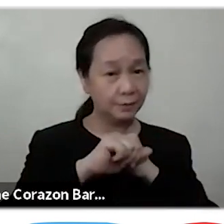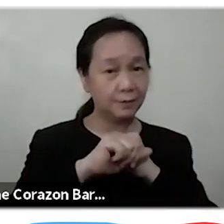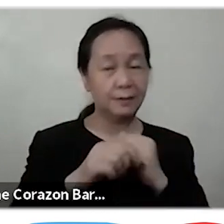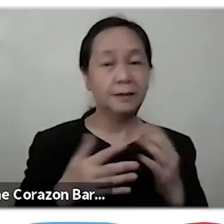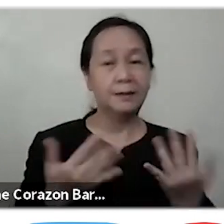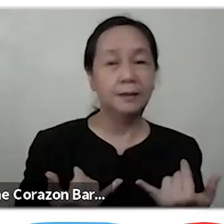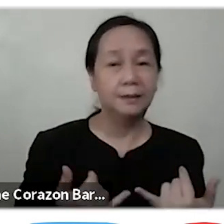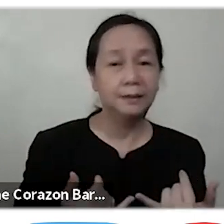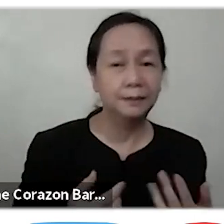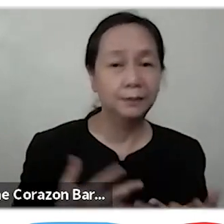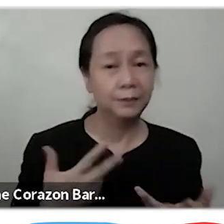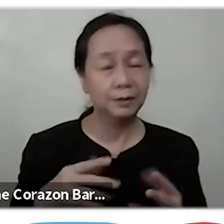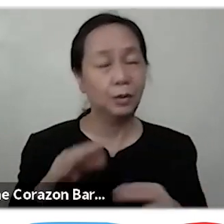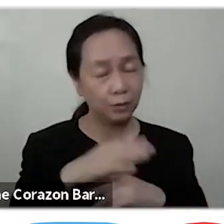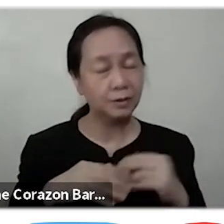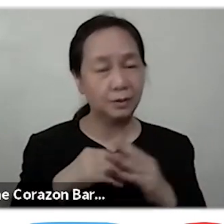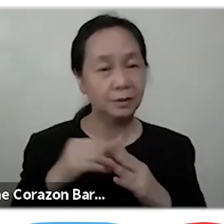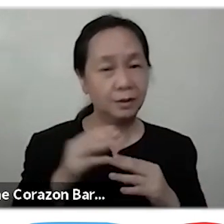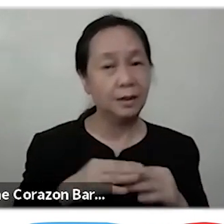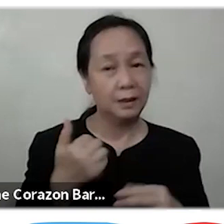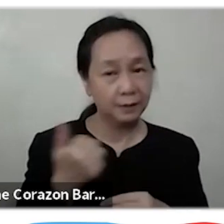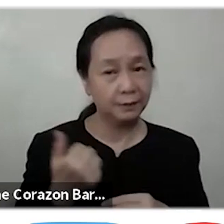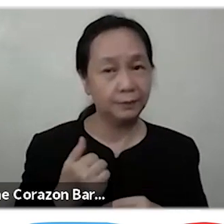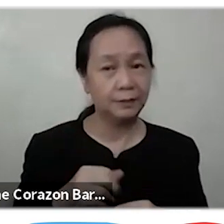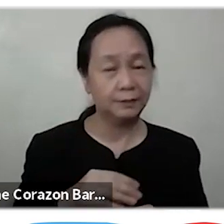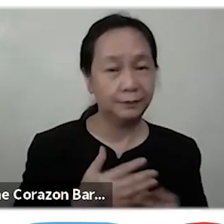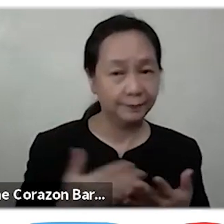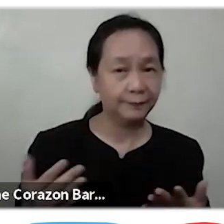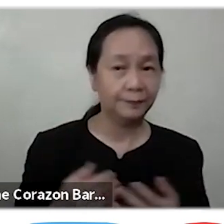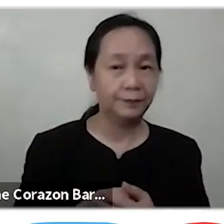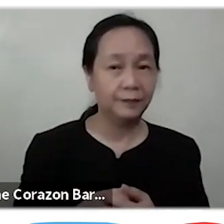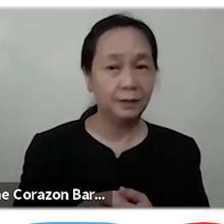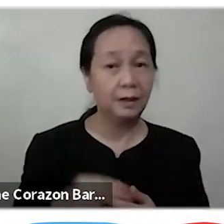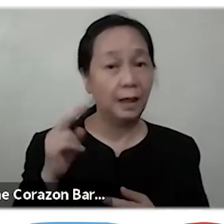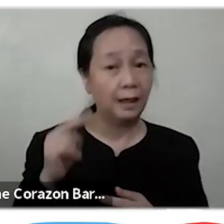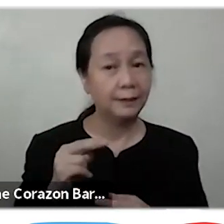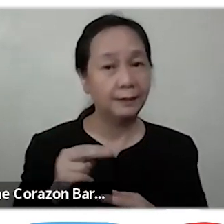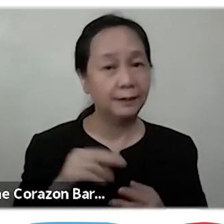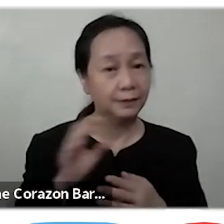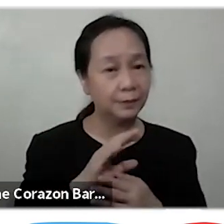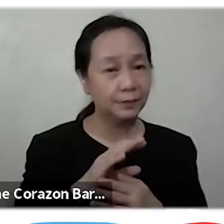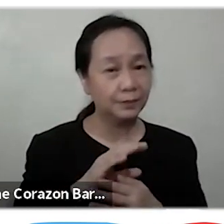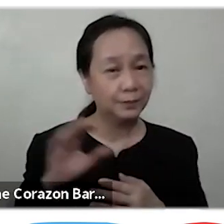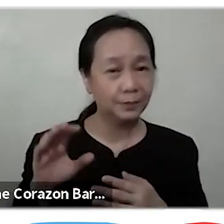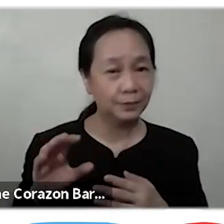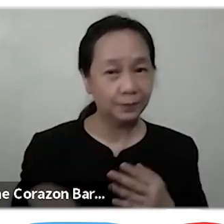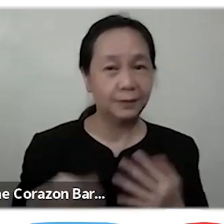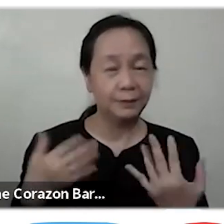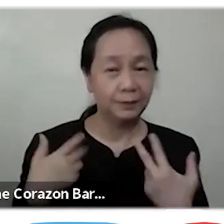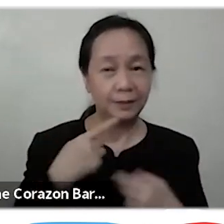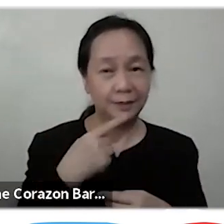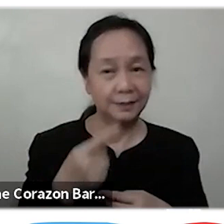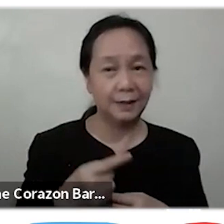So intergenerational consolation is another thing. So I think I need to conclude my sayings. This was